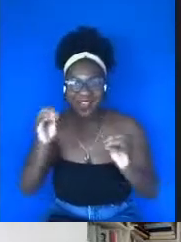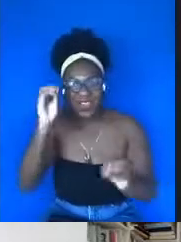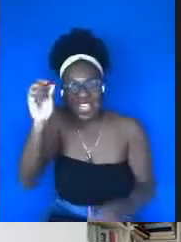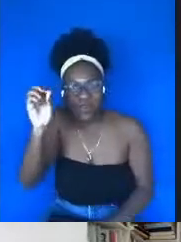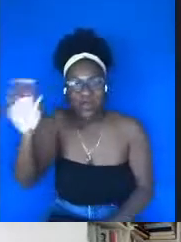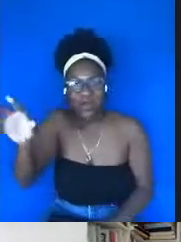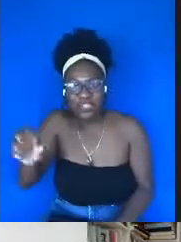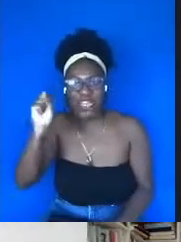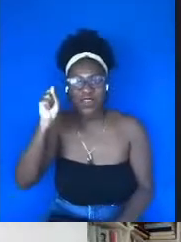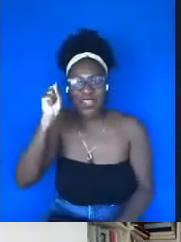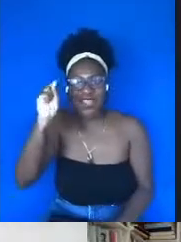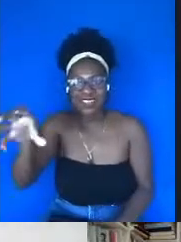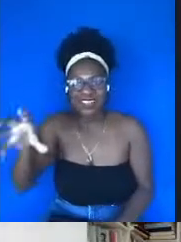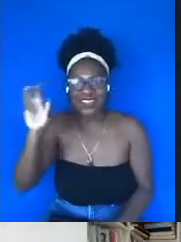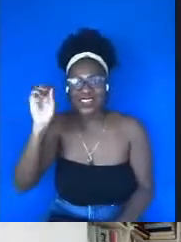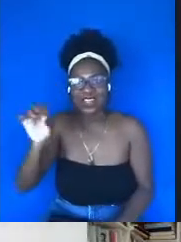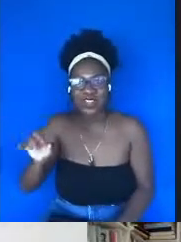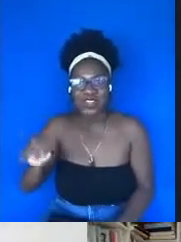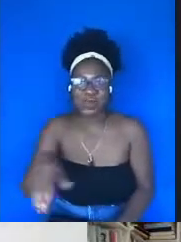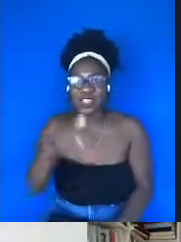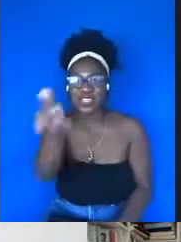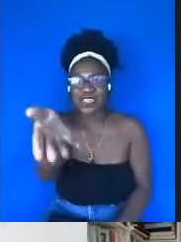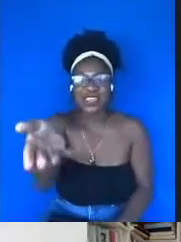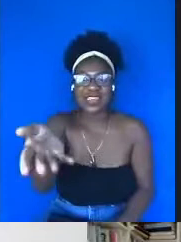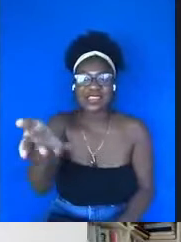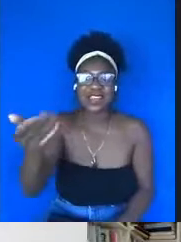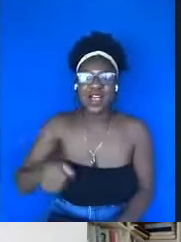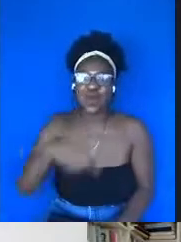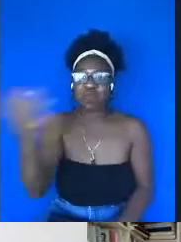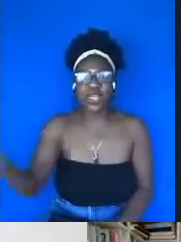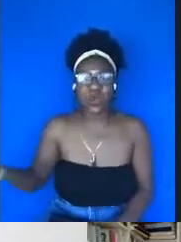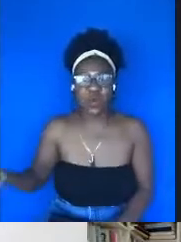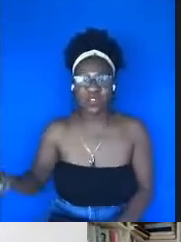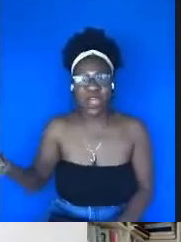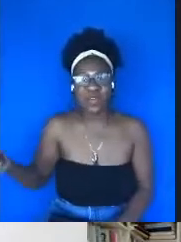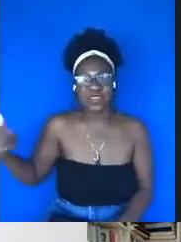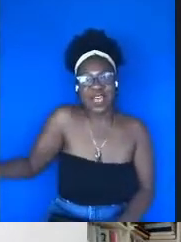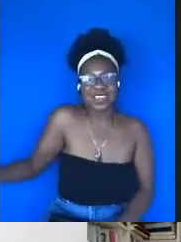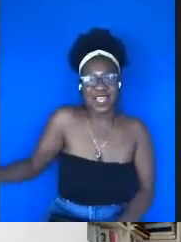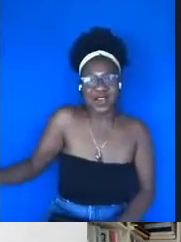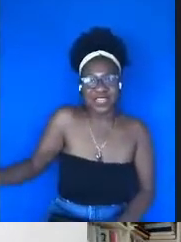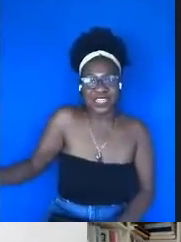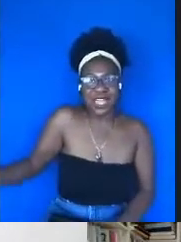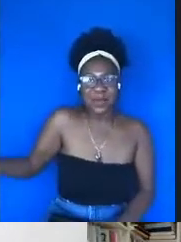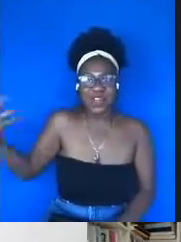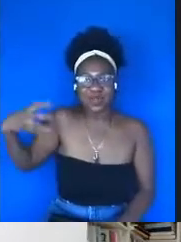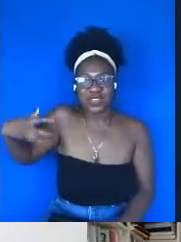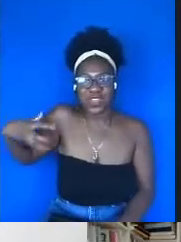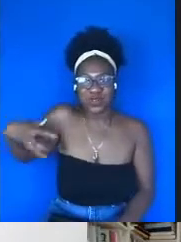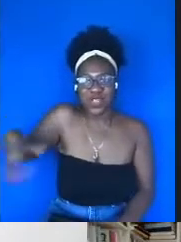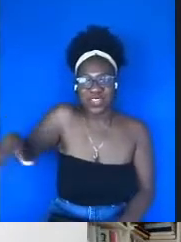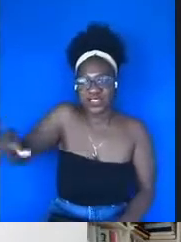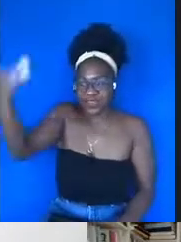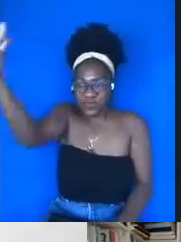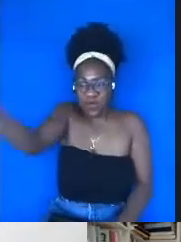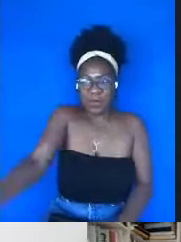Like, I feel like every emotion, every instance is touched on, especially in scenes with Banquo. So you have this masculine energy, but it's